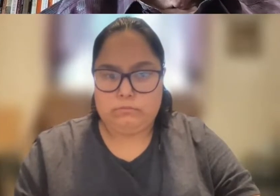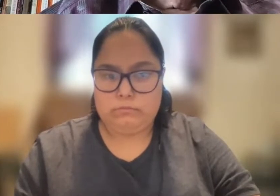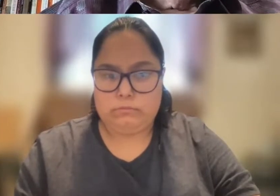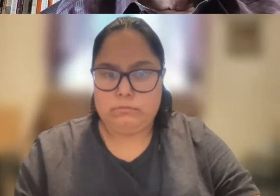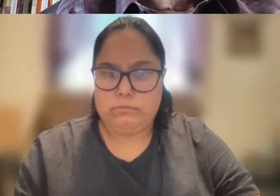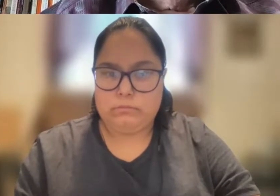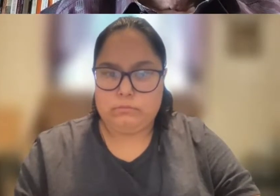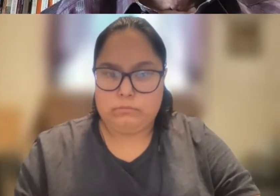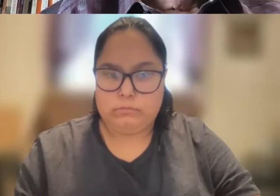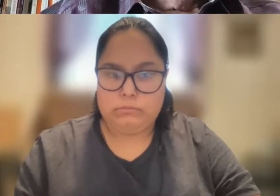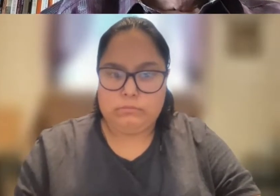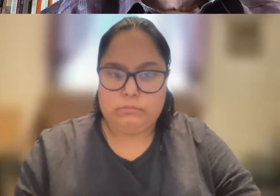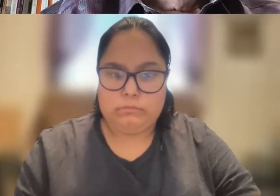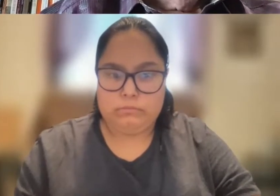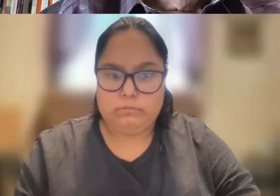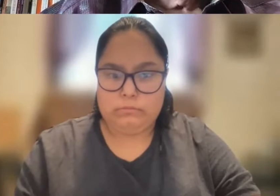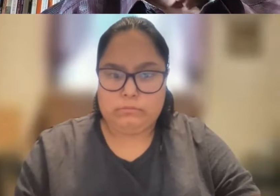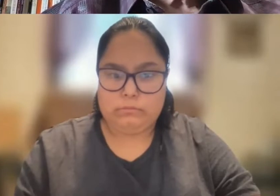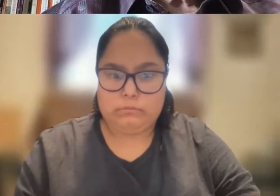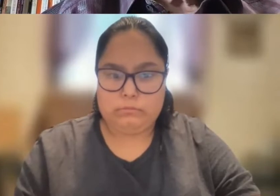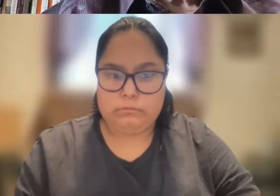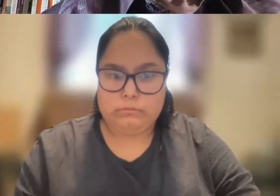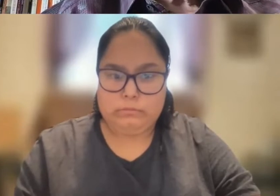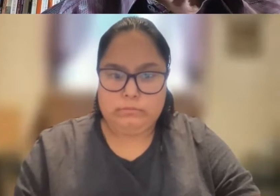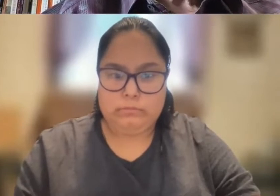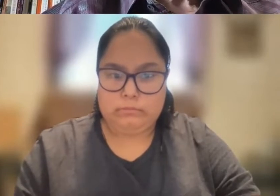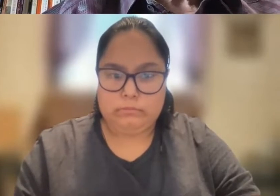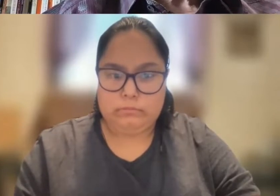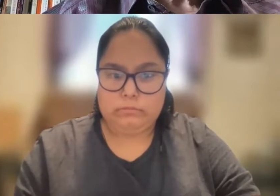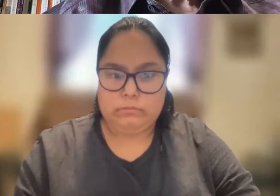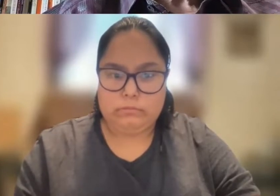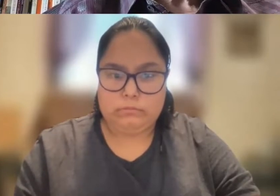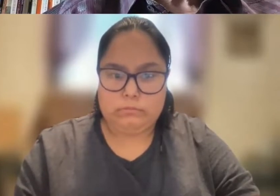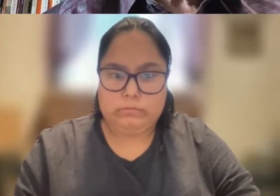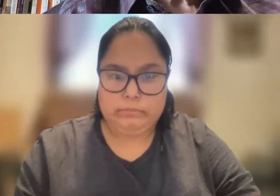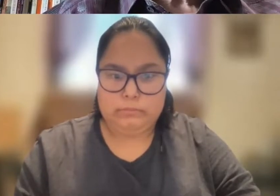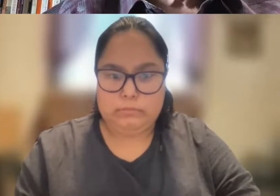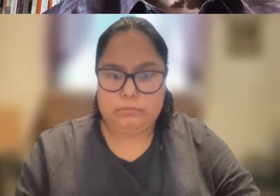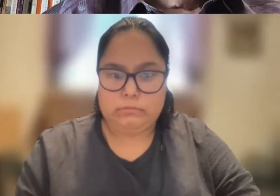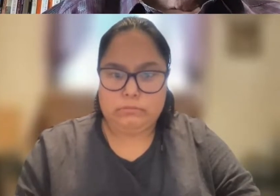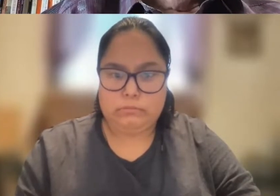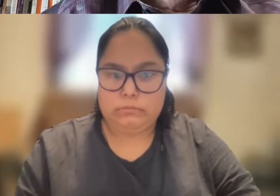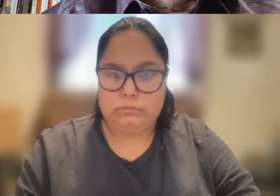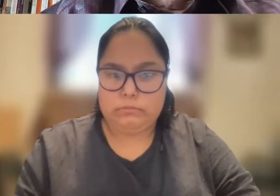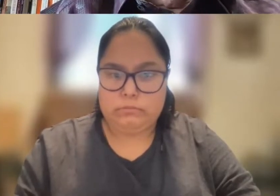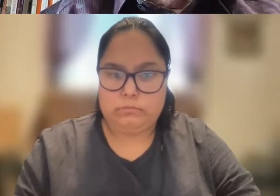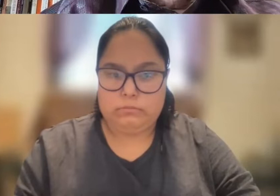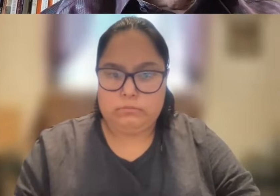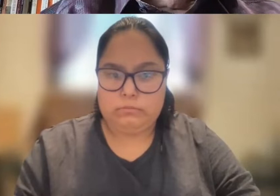was, and I was happy with that. It was that brief moment of, I'm okay, I'm in a spot where I'm accepted and